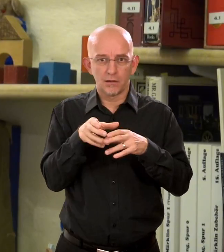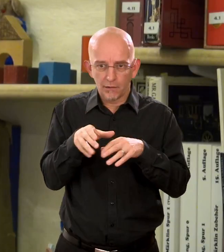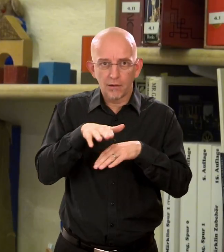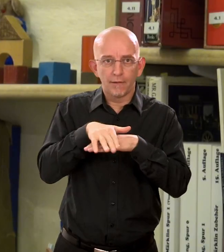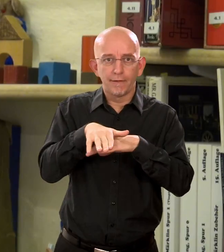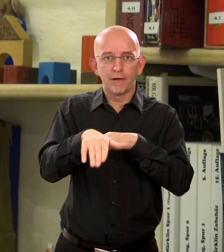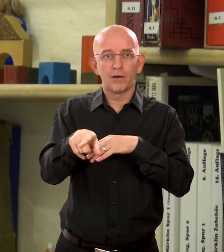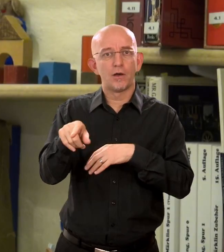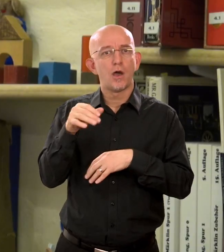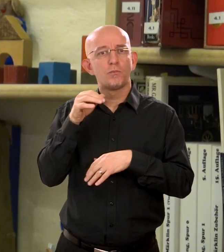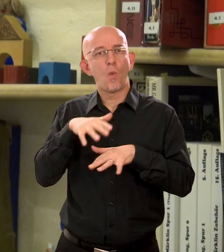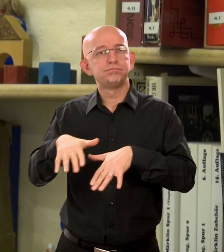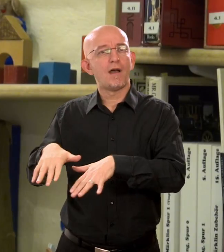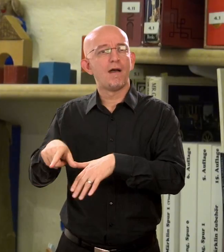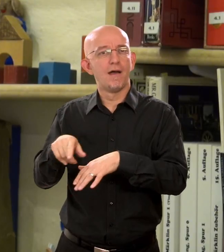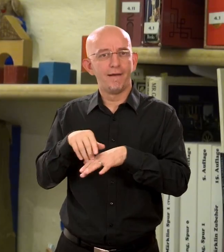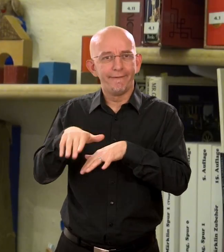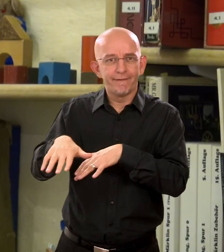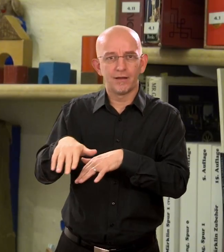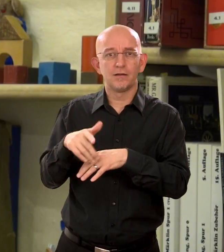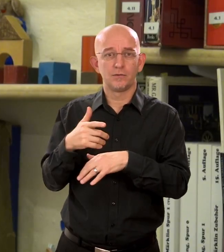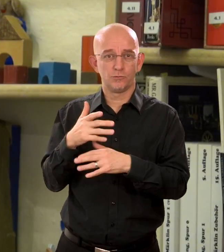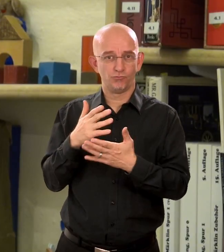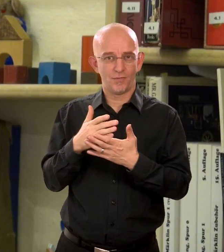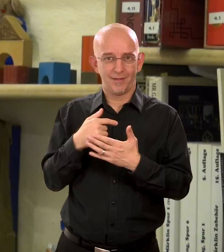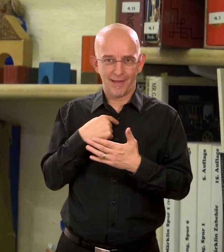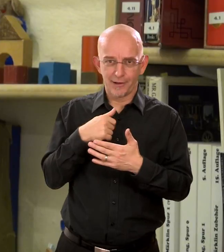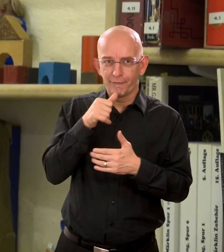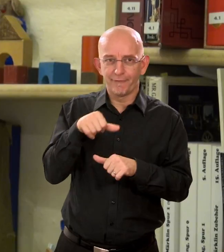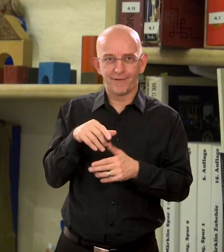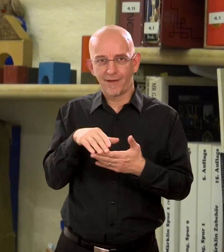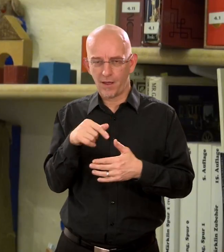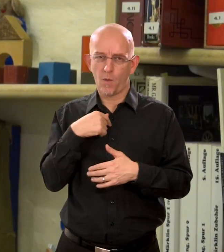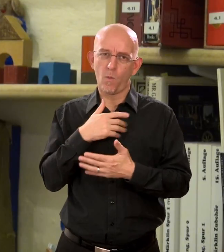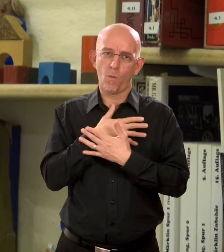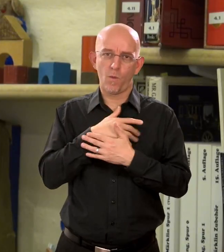the water. And it was just another thing that I did, but